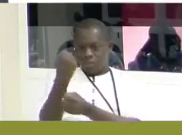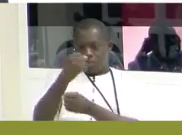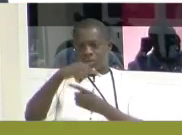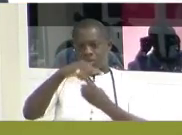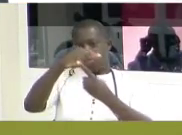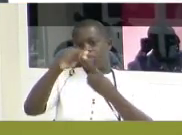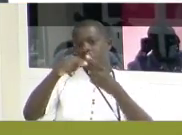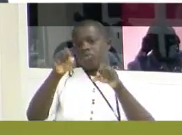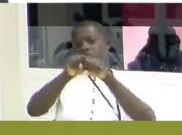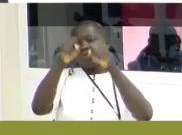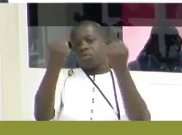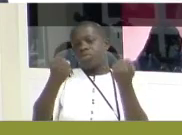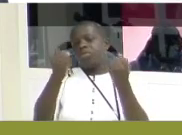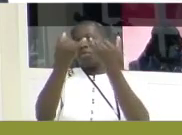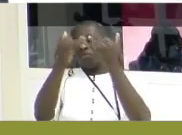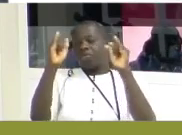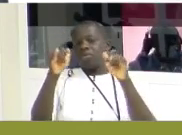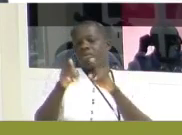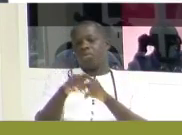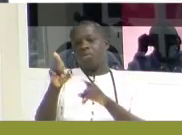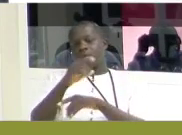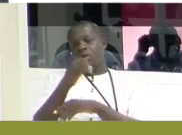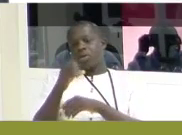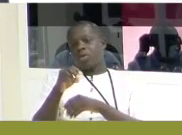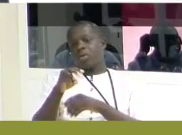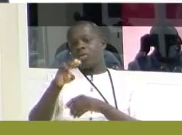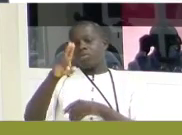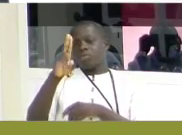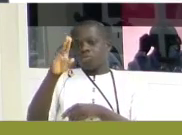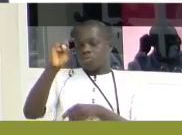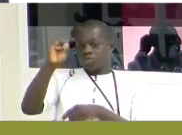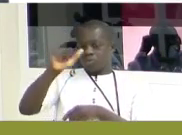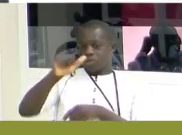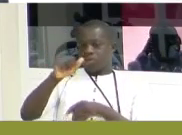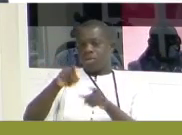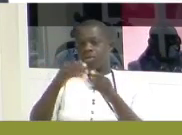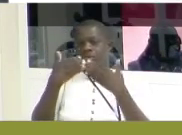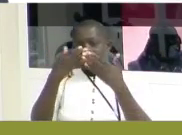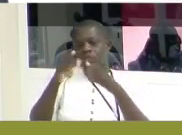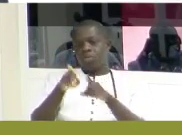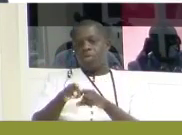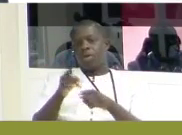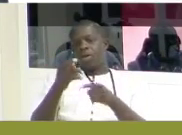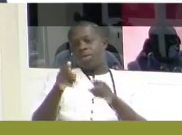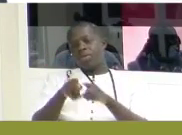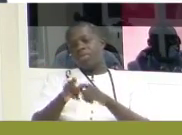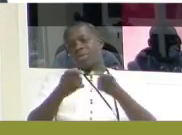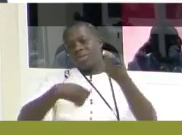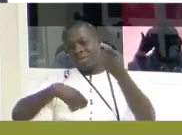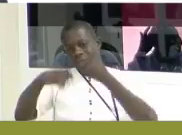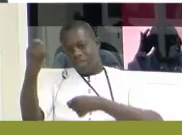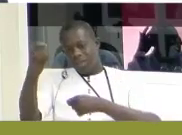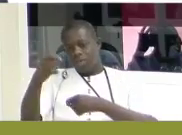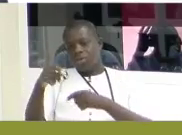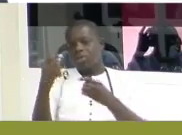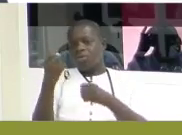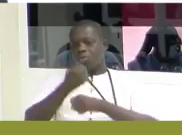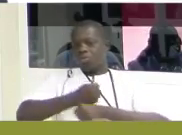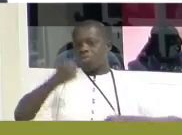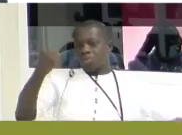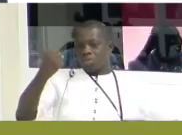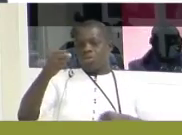told us, when Musa was arrested for allegedly selling weapons to some rebels in Casamance,